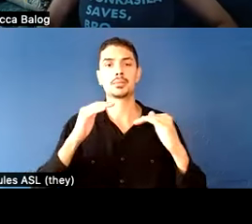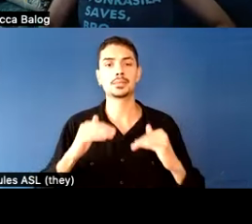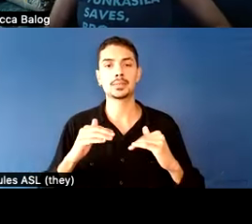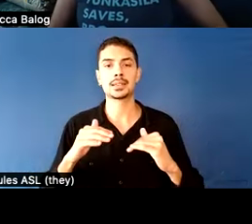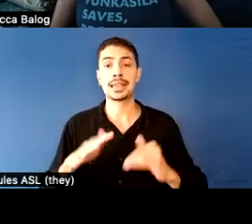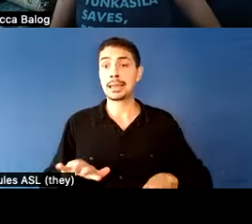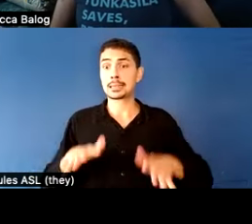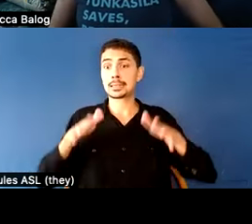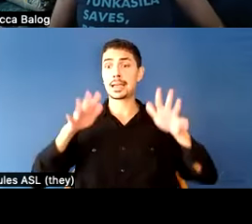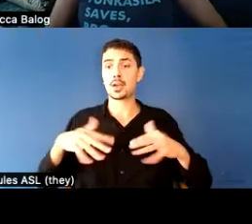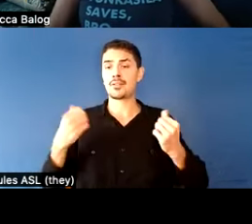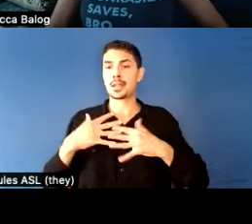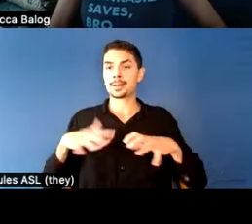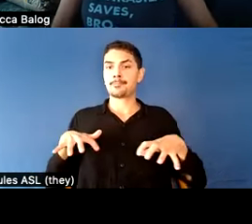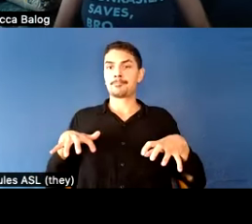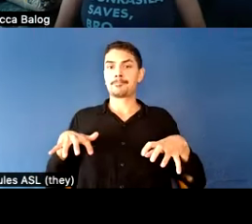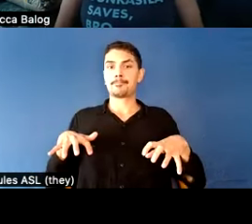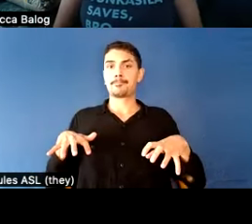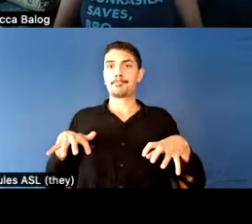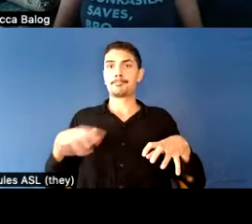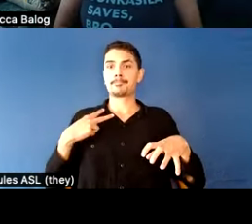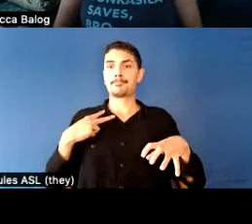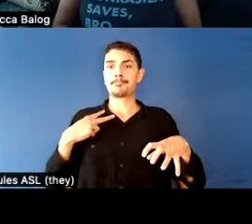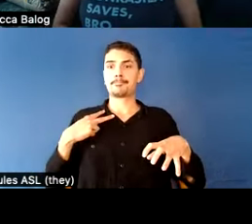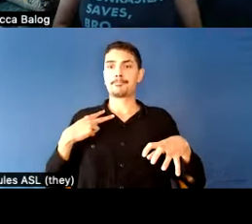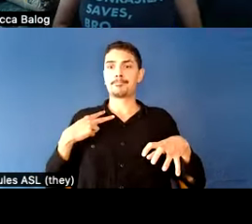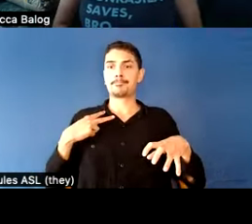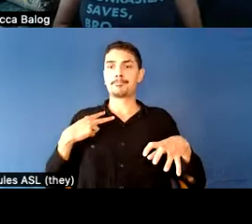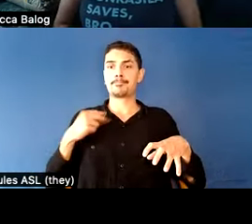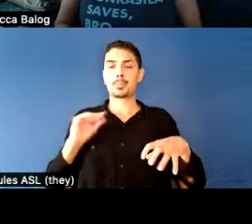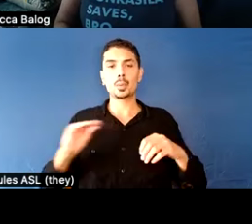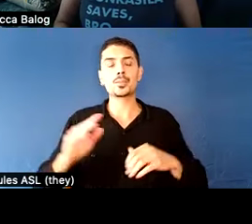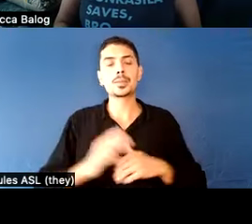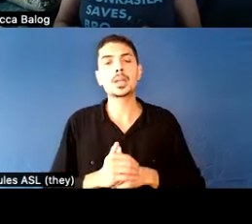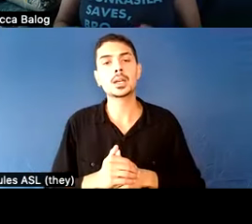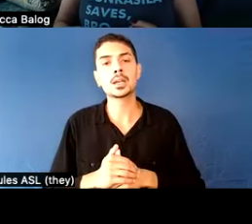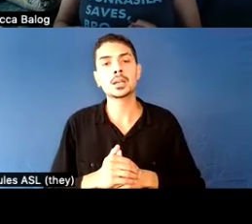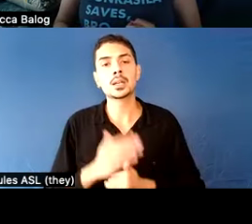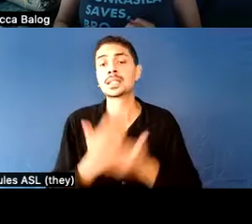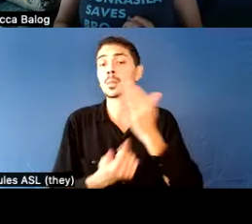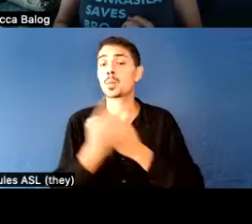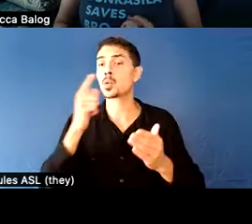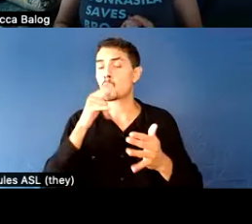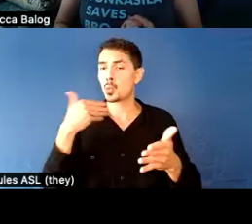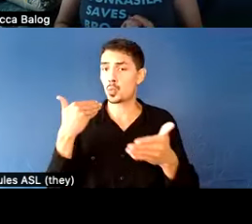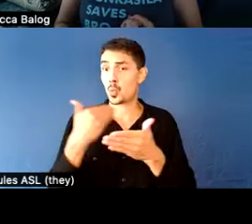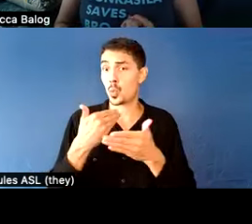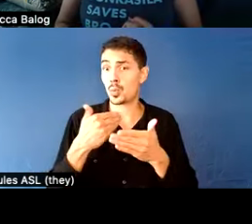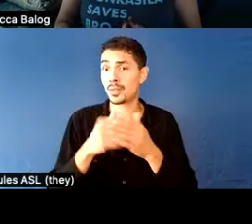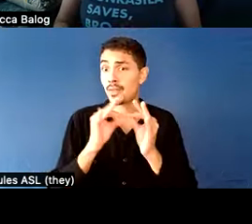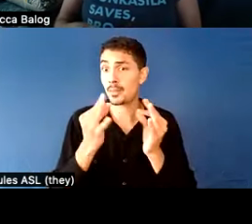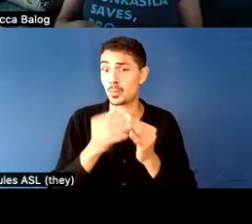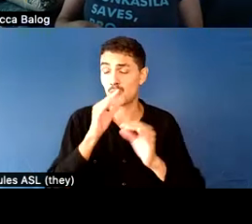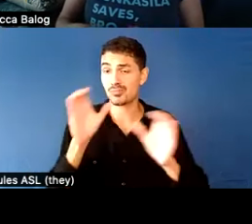anxiety or fear, very real, whether it is someone close to the immediate family that was the harm